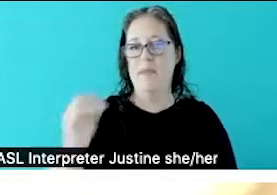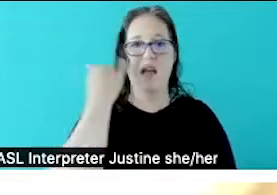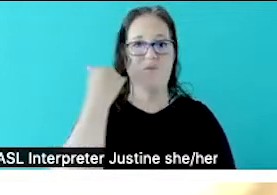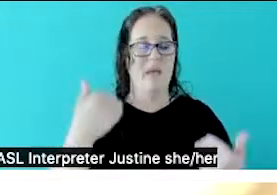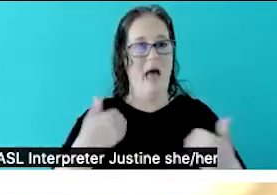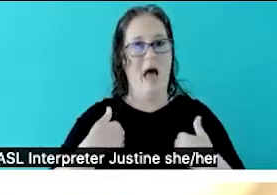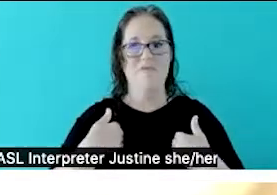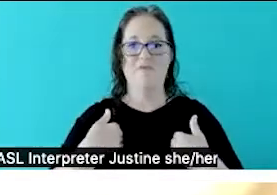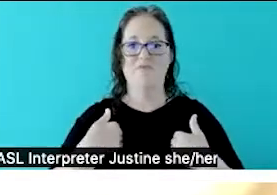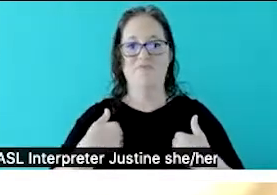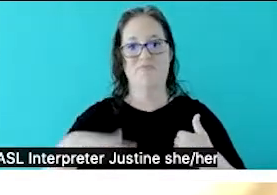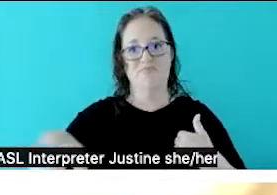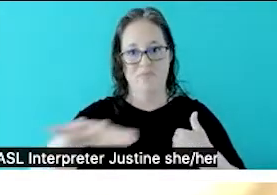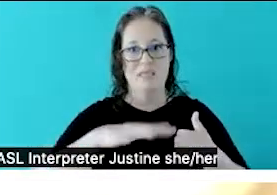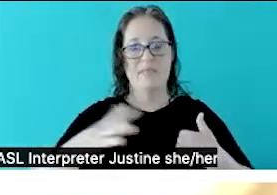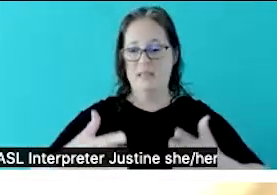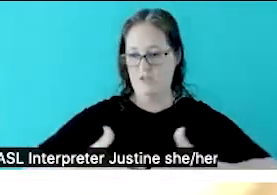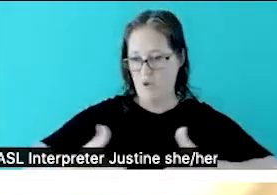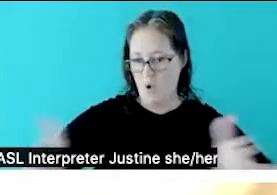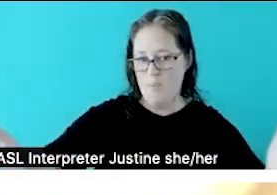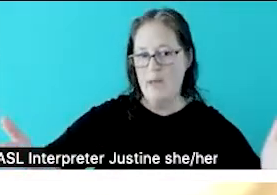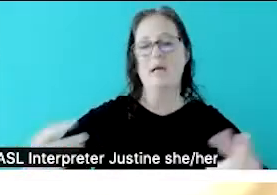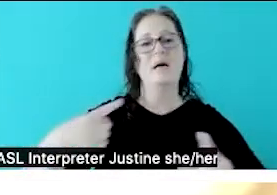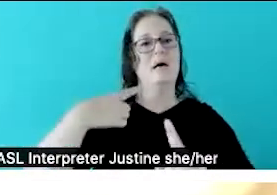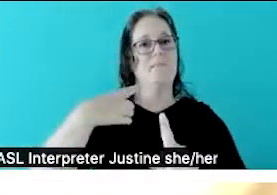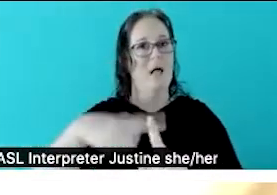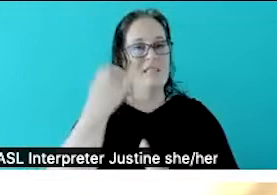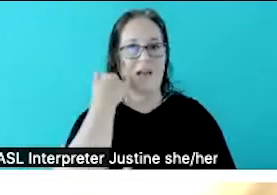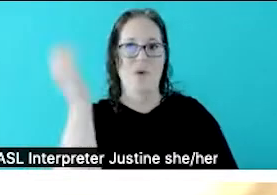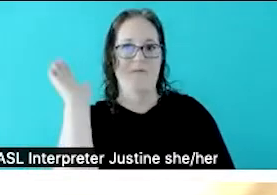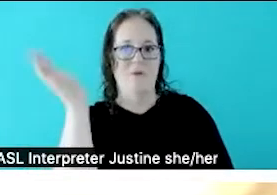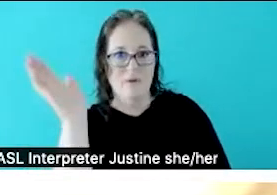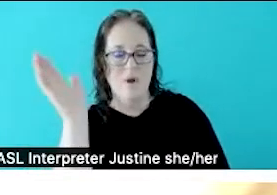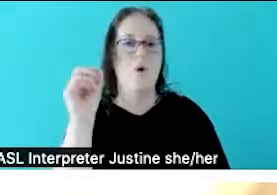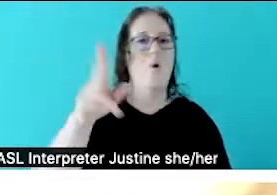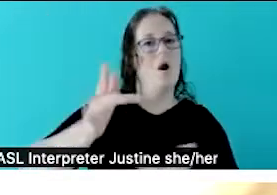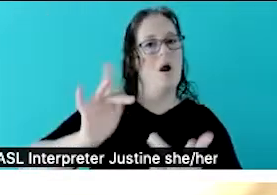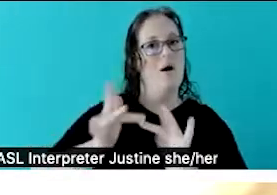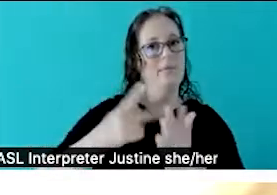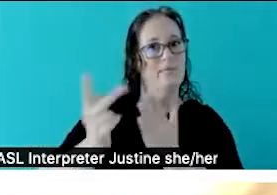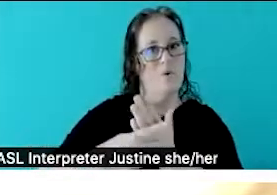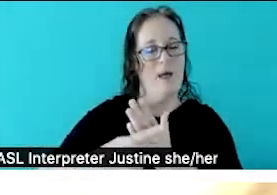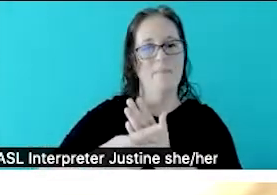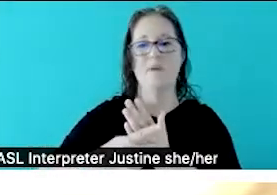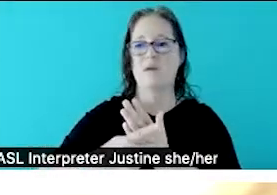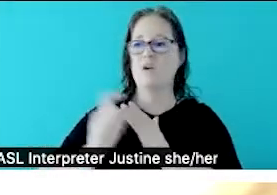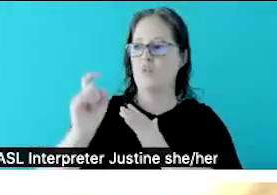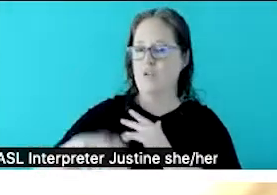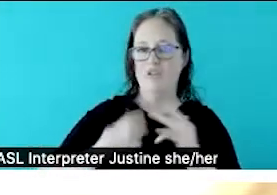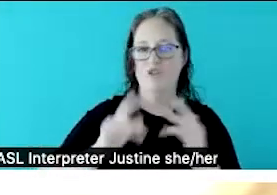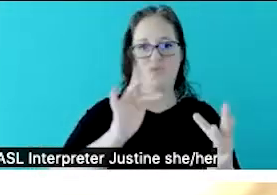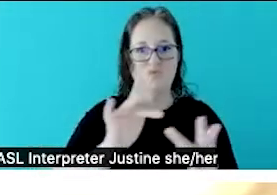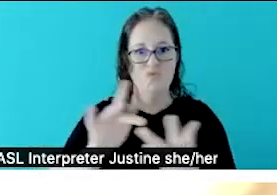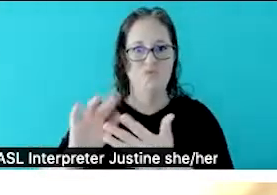talks, also when we do online programs, also when we reach out to communities. We need to figure out how to make